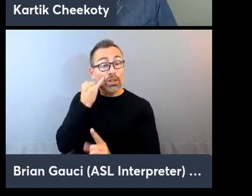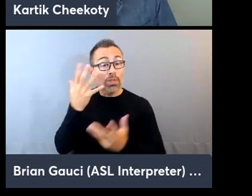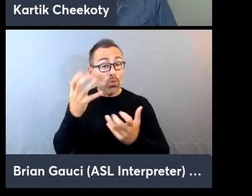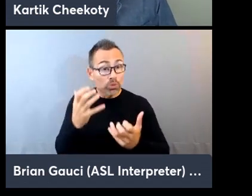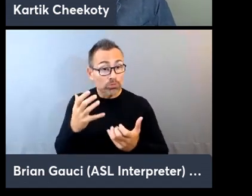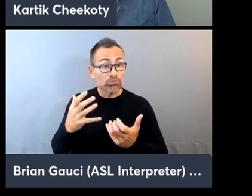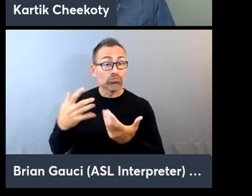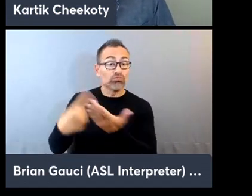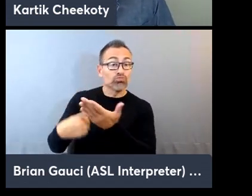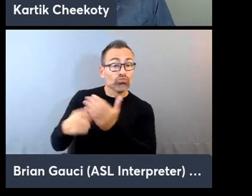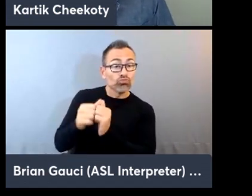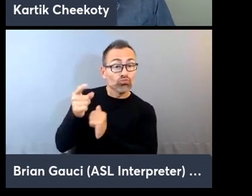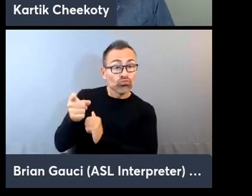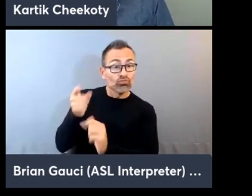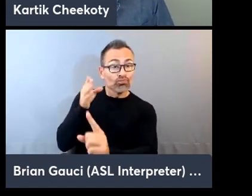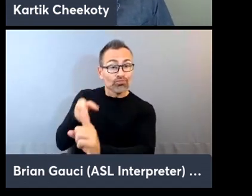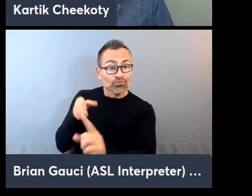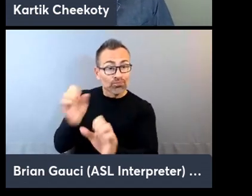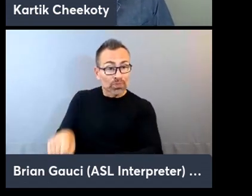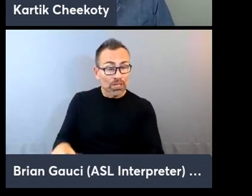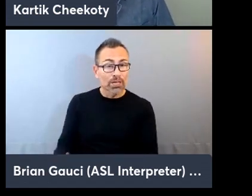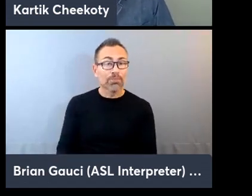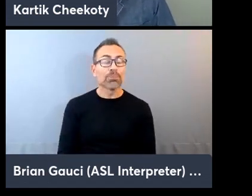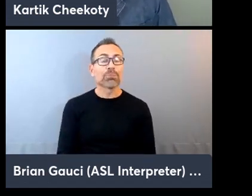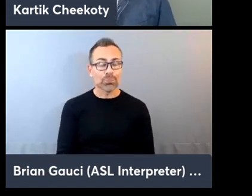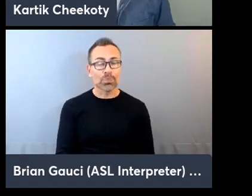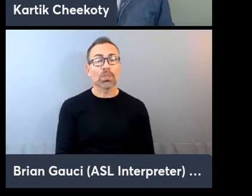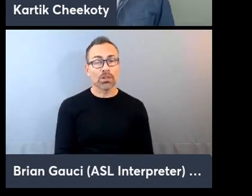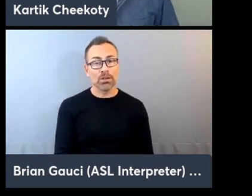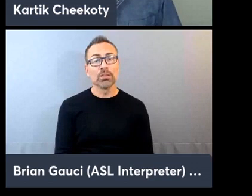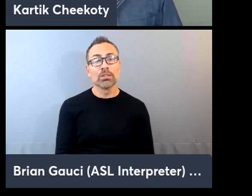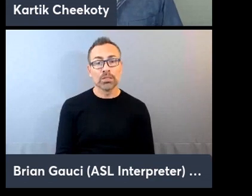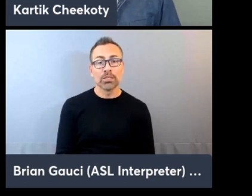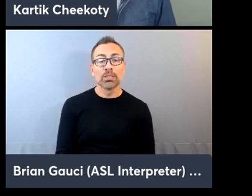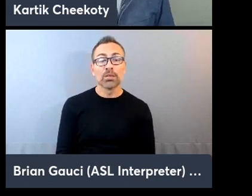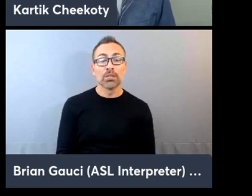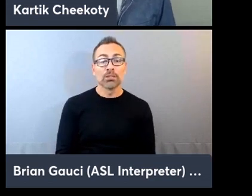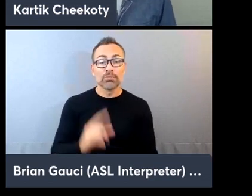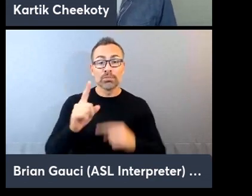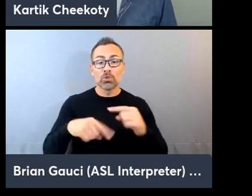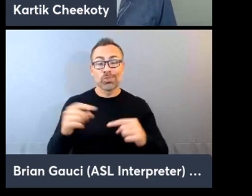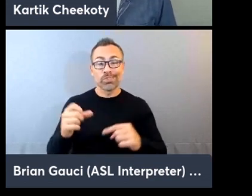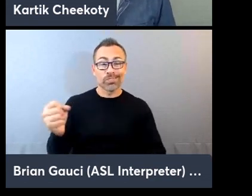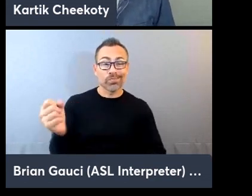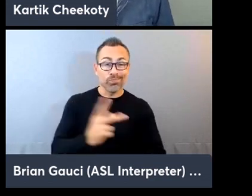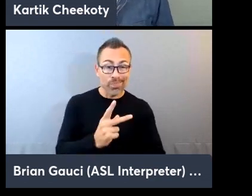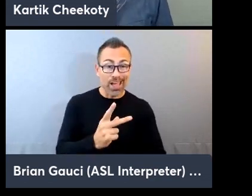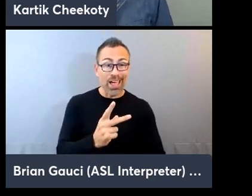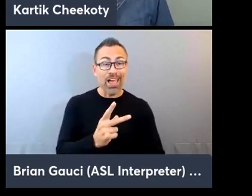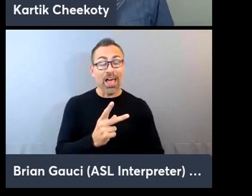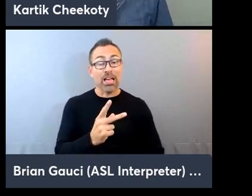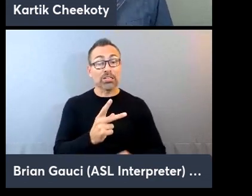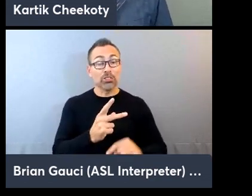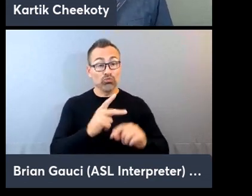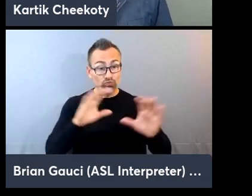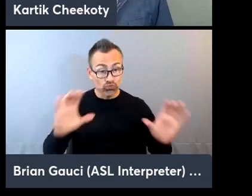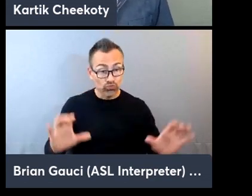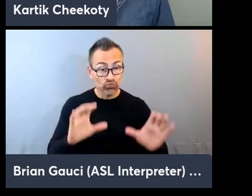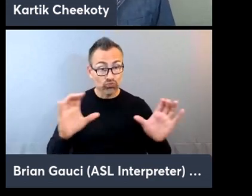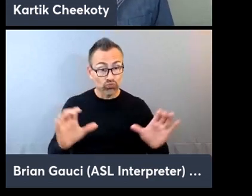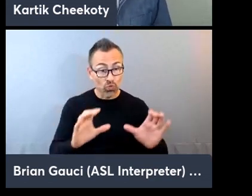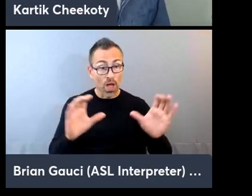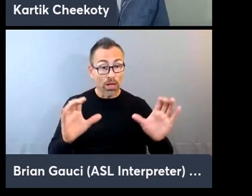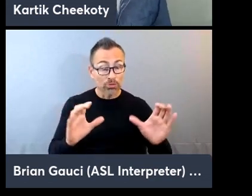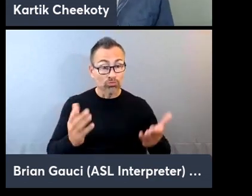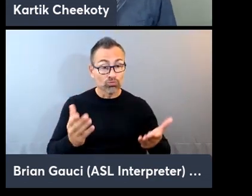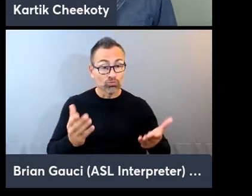right? So once you've had an opportunity to go back and remediate or act on that recommendation, you can come back and close it,